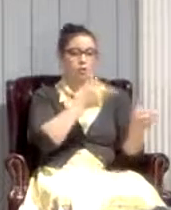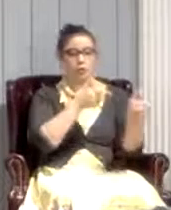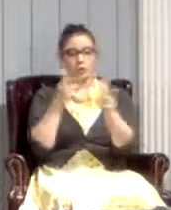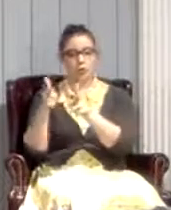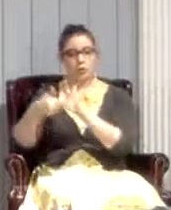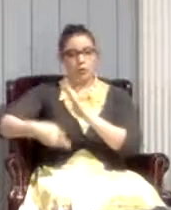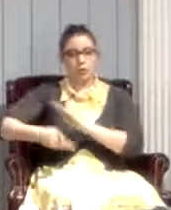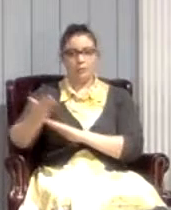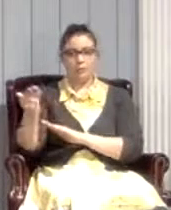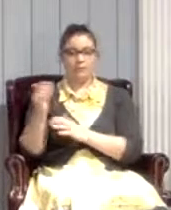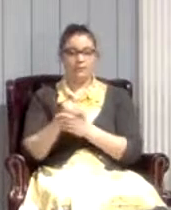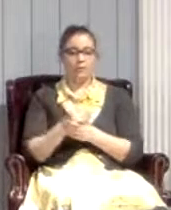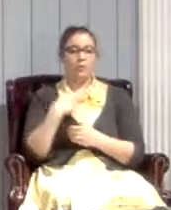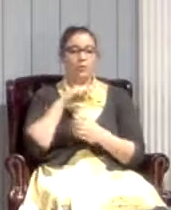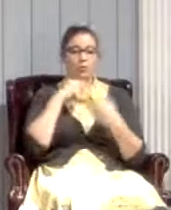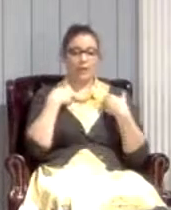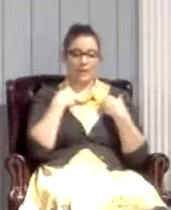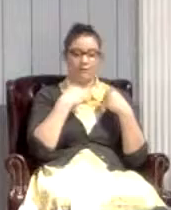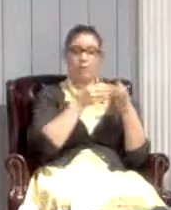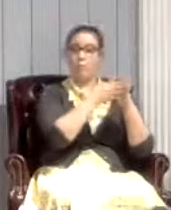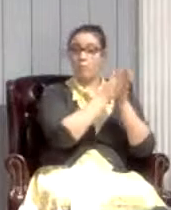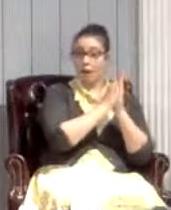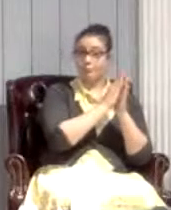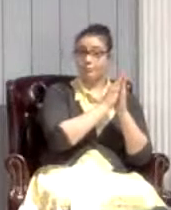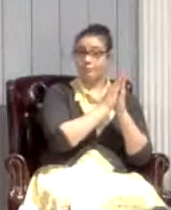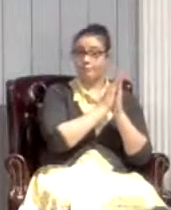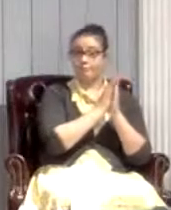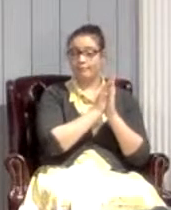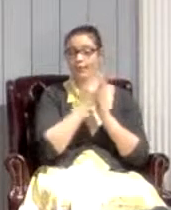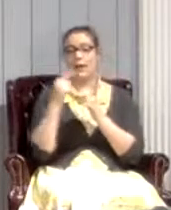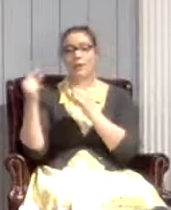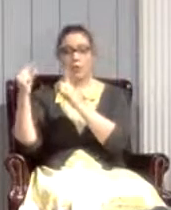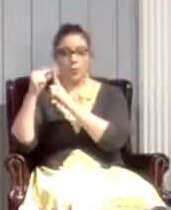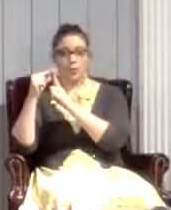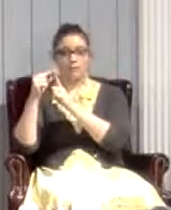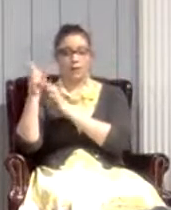we have prayer and we have the word.